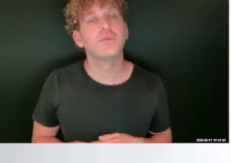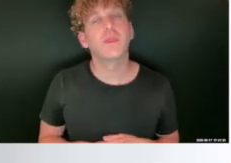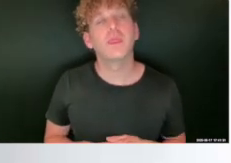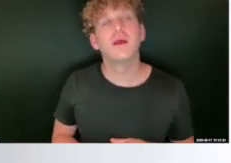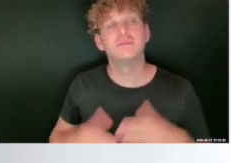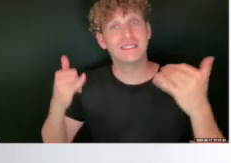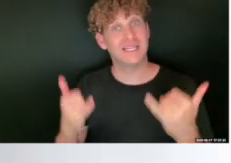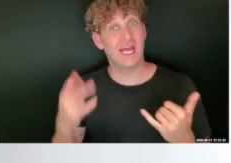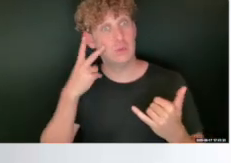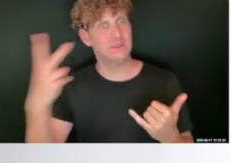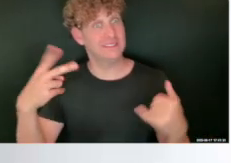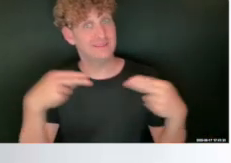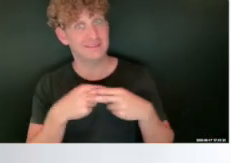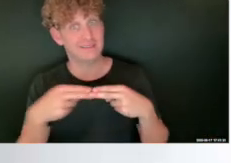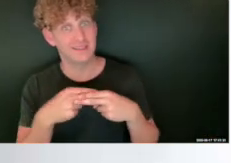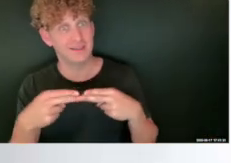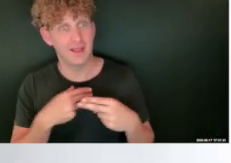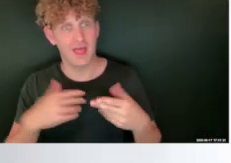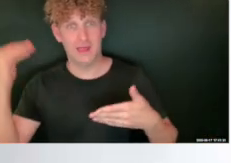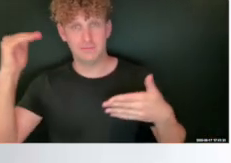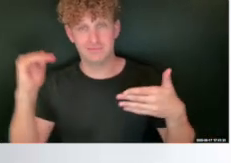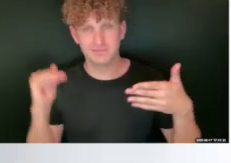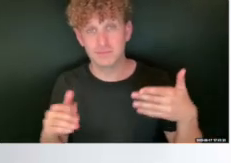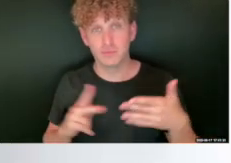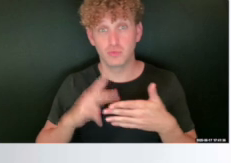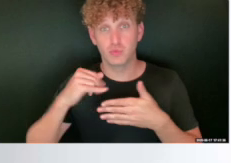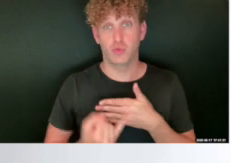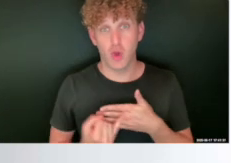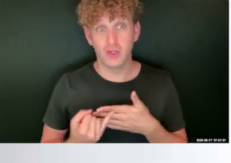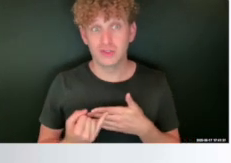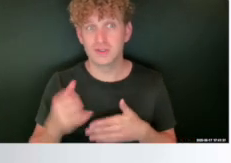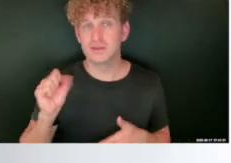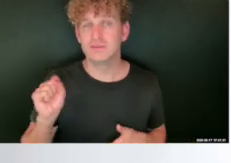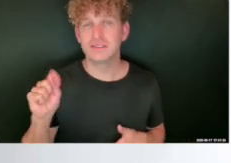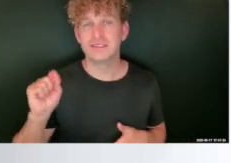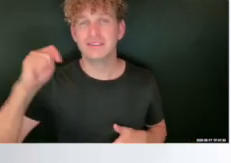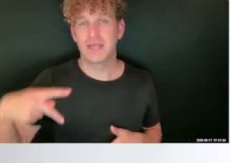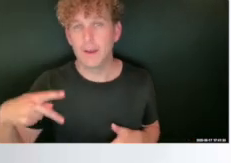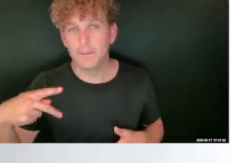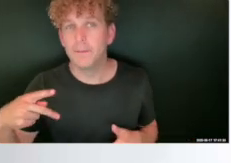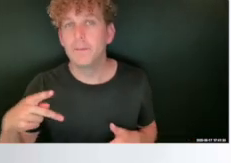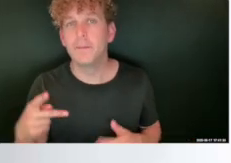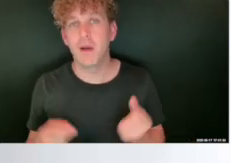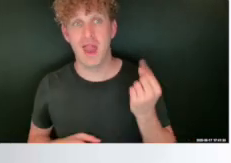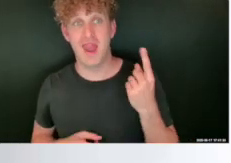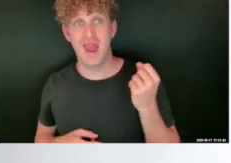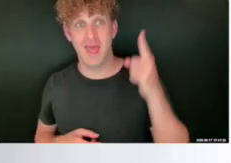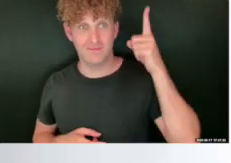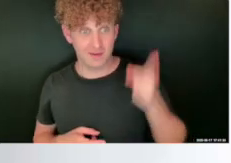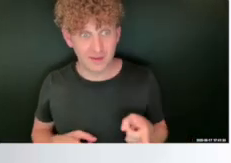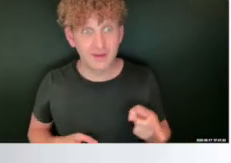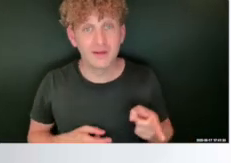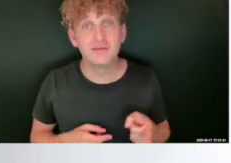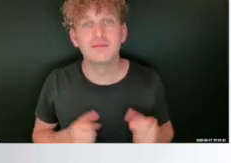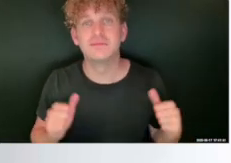communities. The Stockton Mobility Collective received the Eureka Award from the California